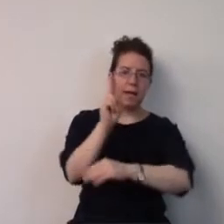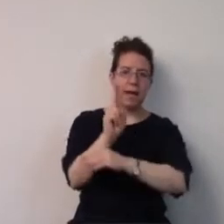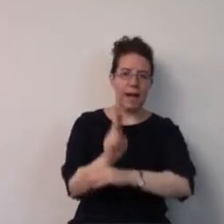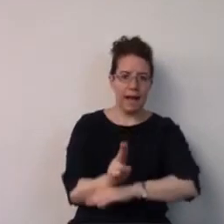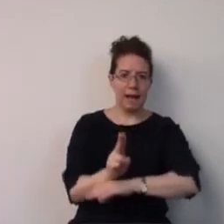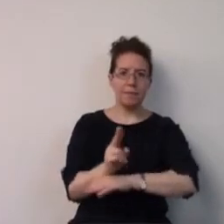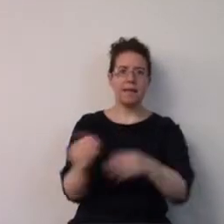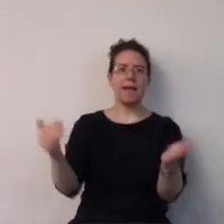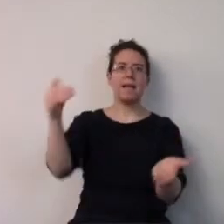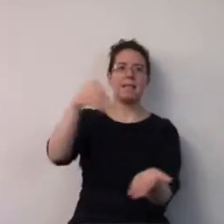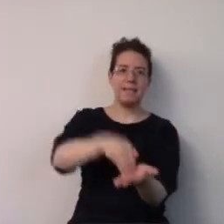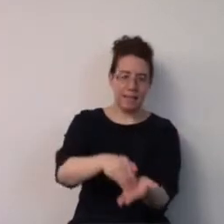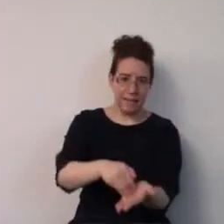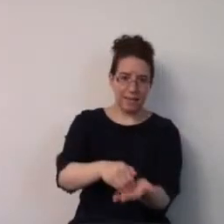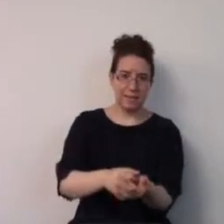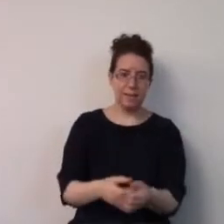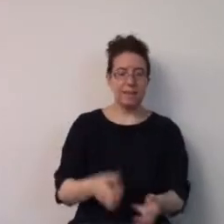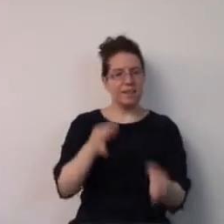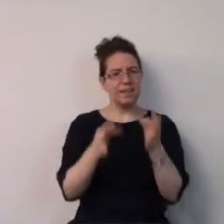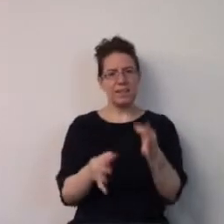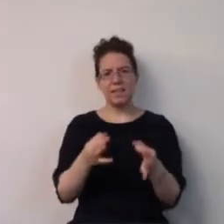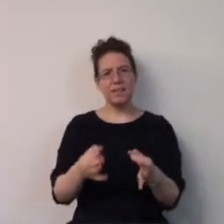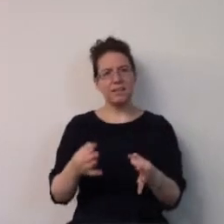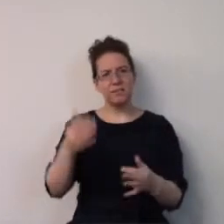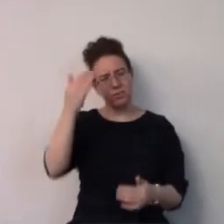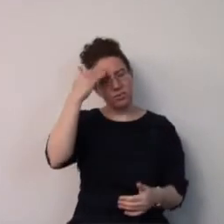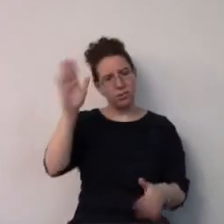know, I don't know how to pray. Teach me to pray.